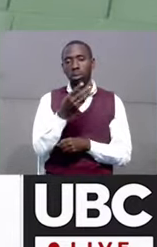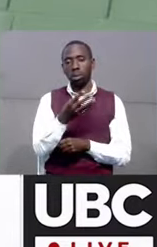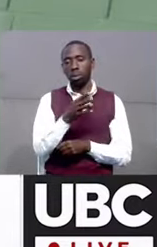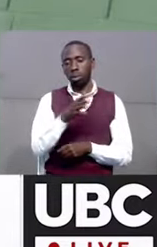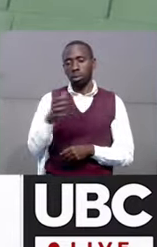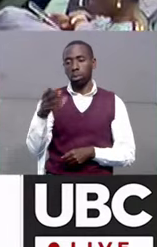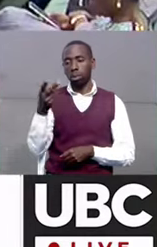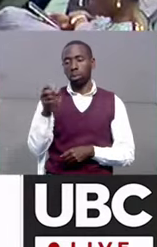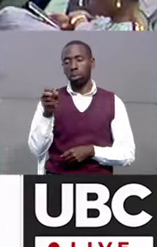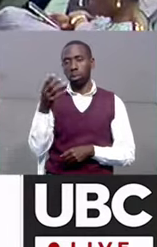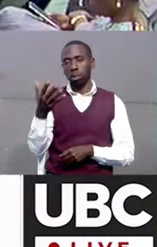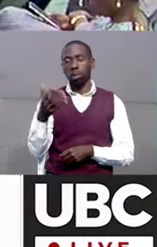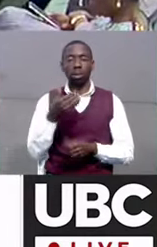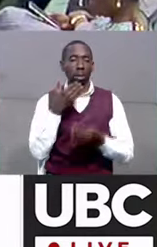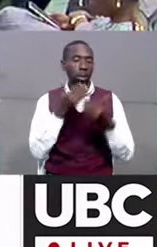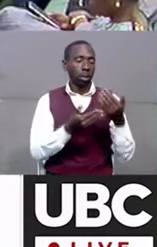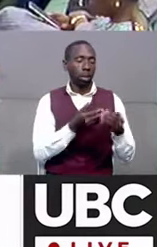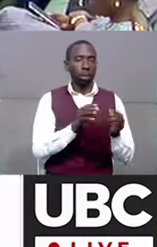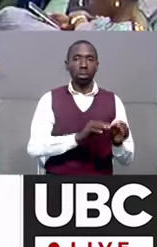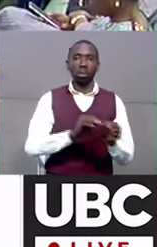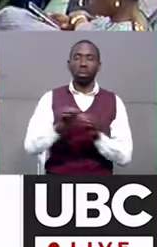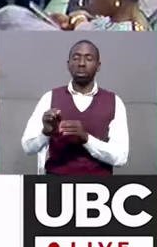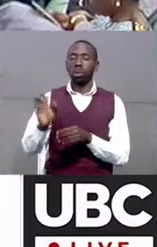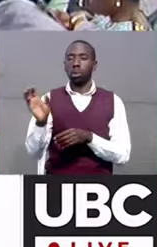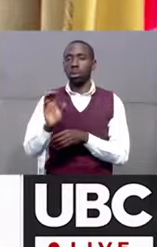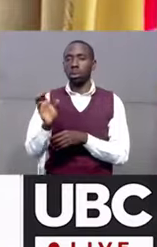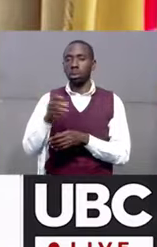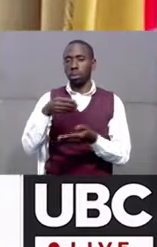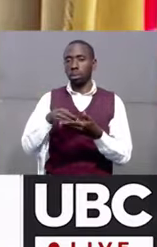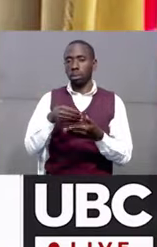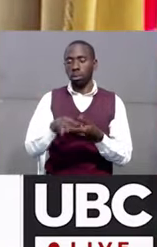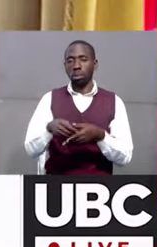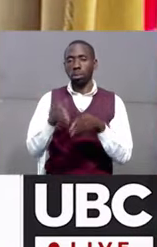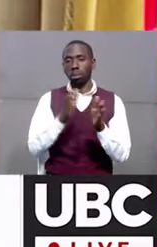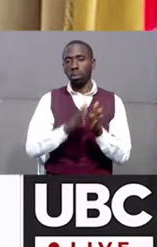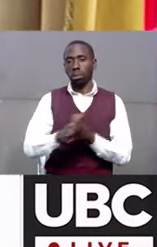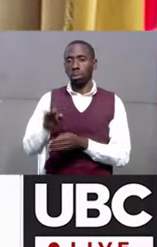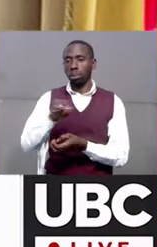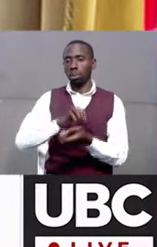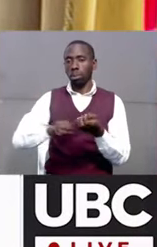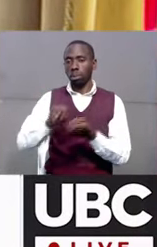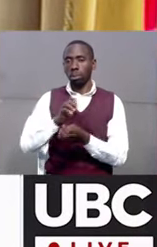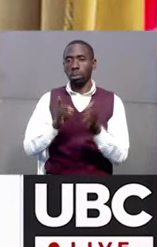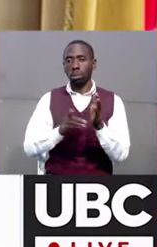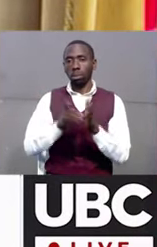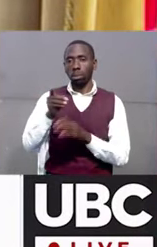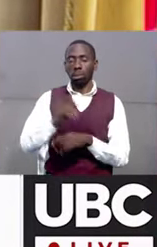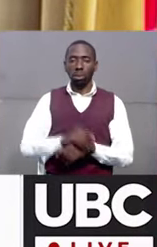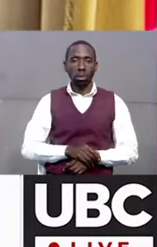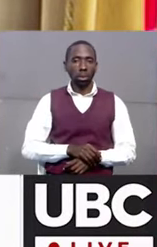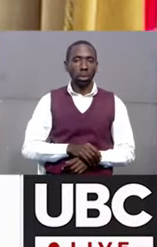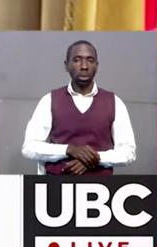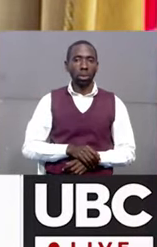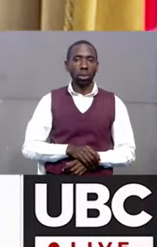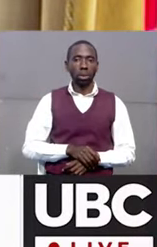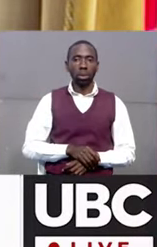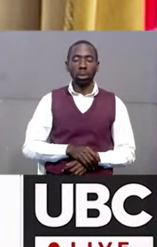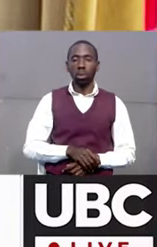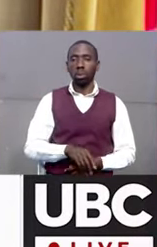2024-2025. I beg to lay. Thank you. Refer to the Committee of Planning, Finance, Planning and Economic Development. The Uganda Bureau of Statistics.